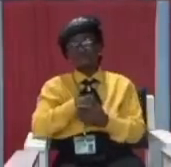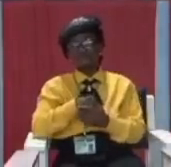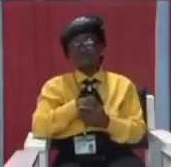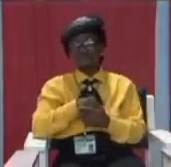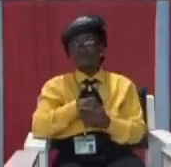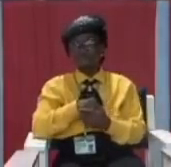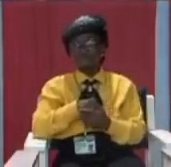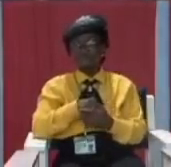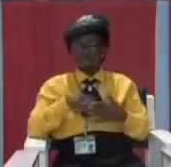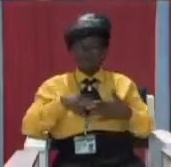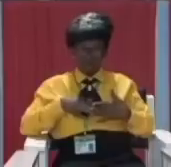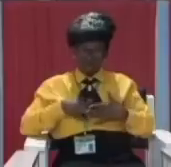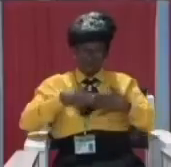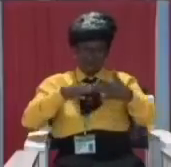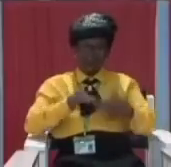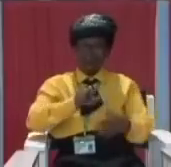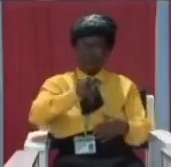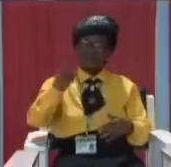breathing on me